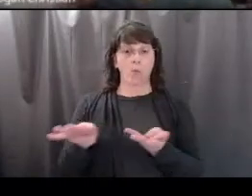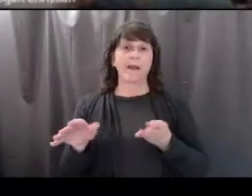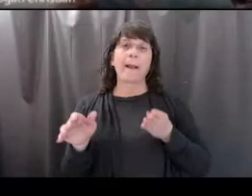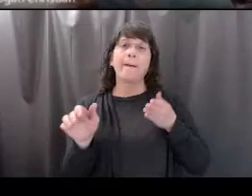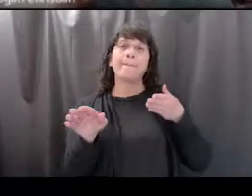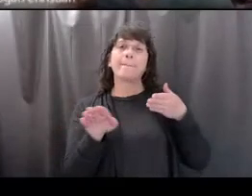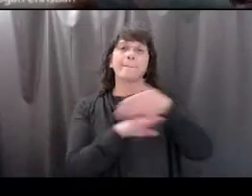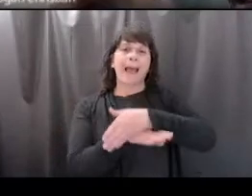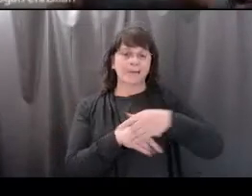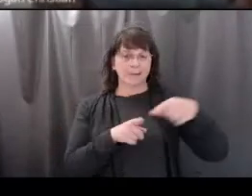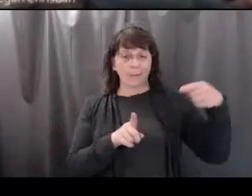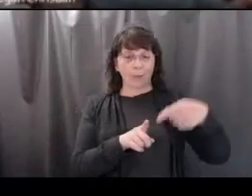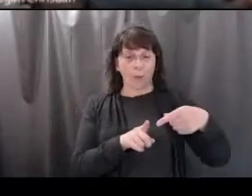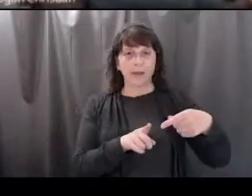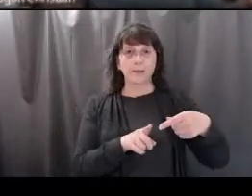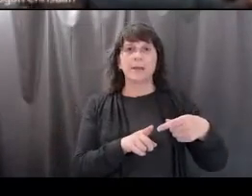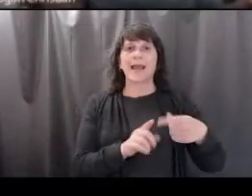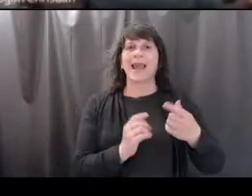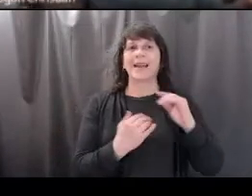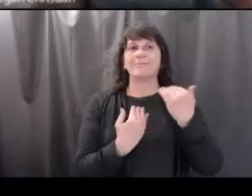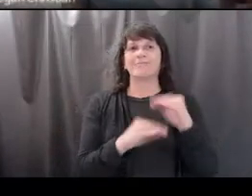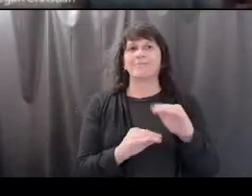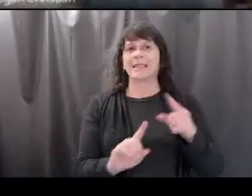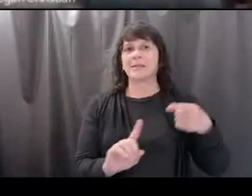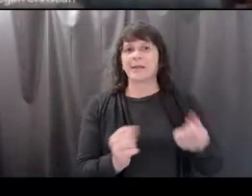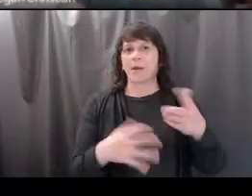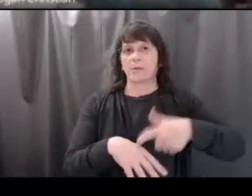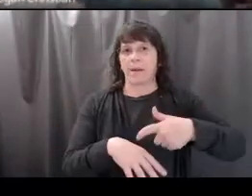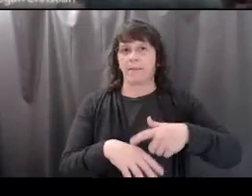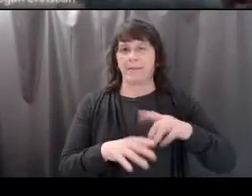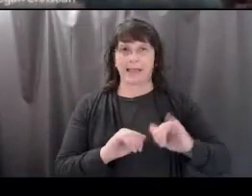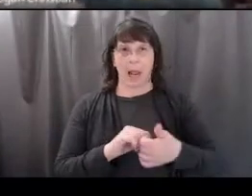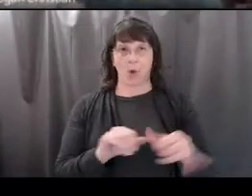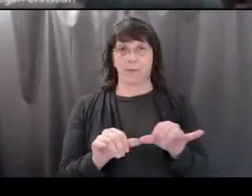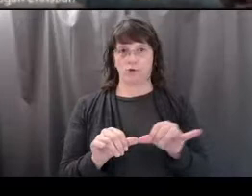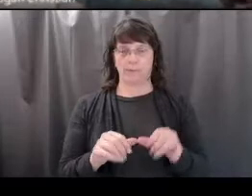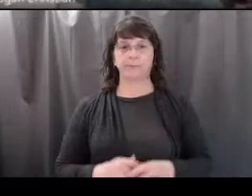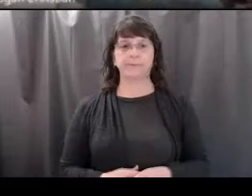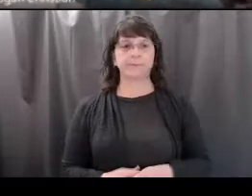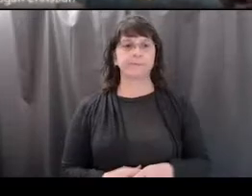certain point in a given amount of time. So that's how we measure stream flow.